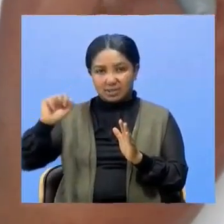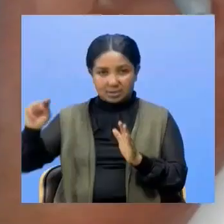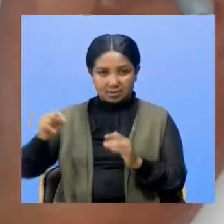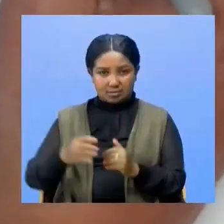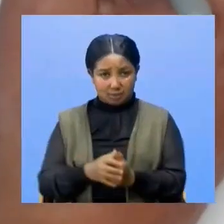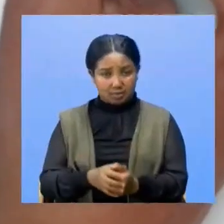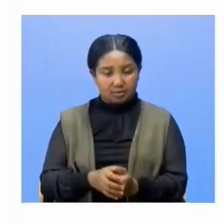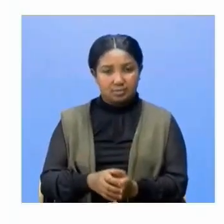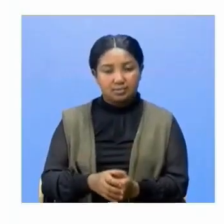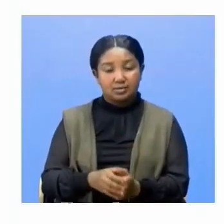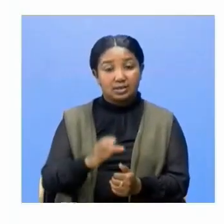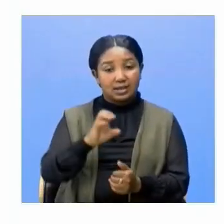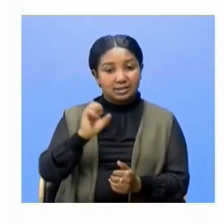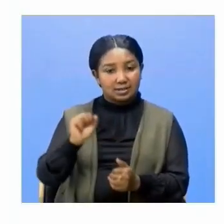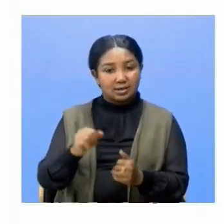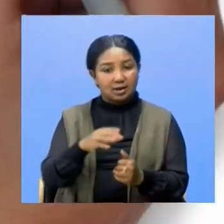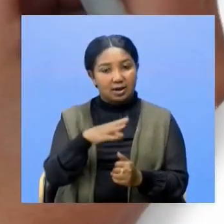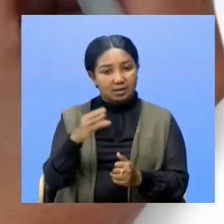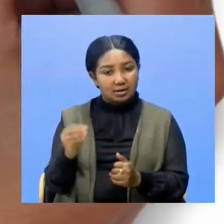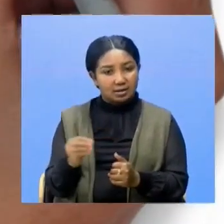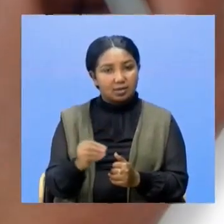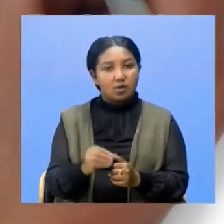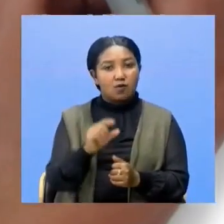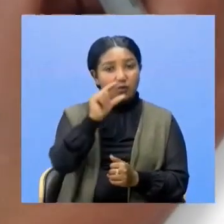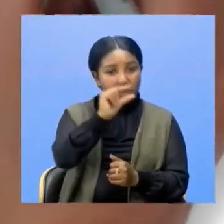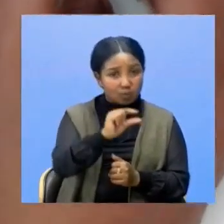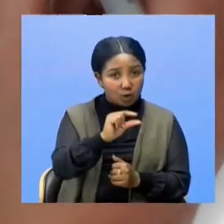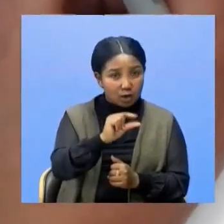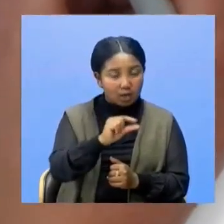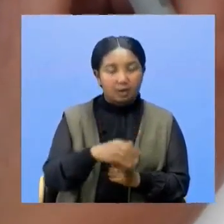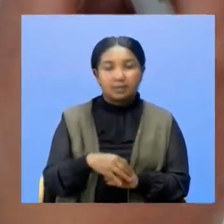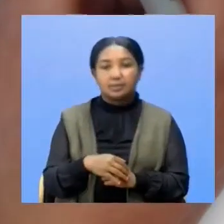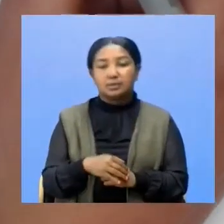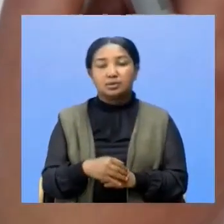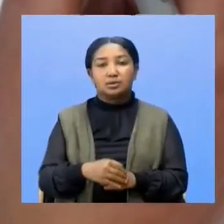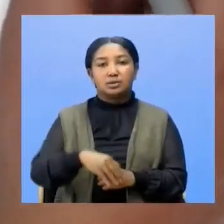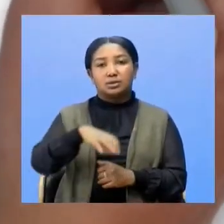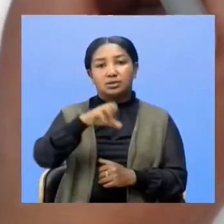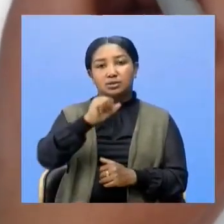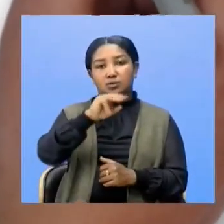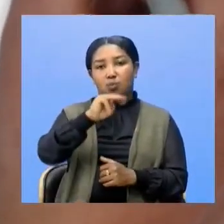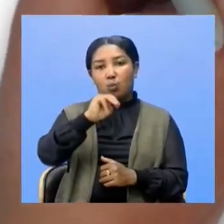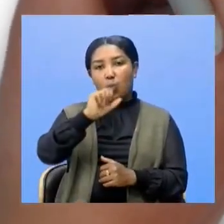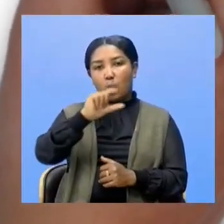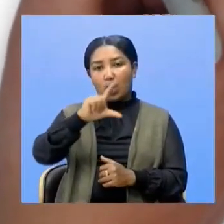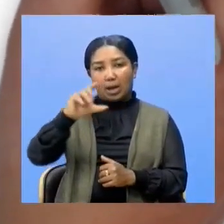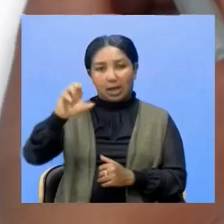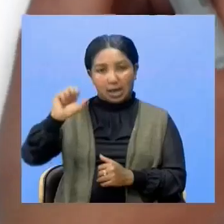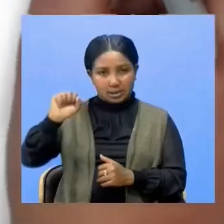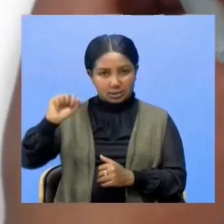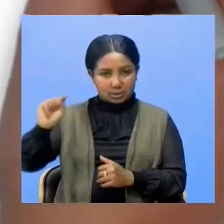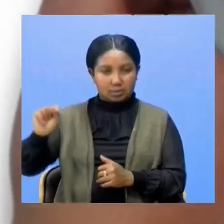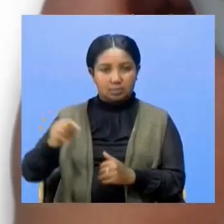Yes? And for smaller, smallest.